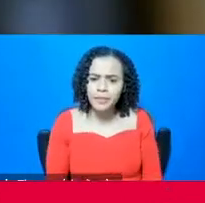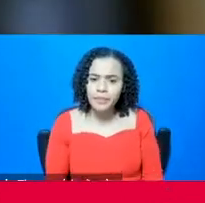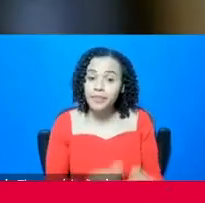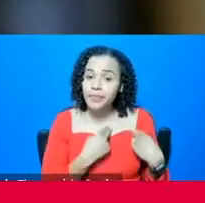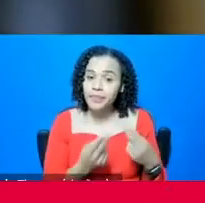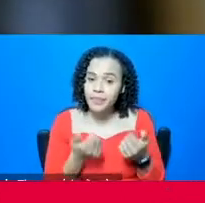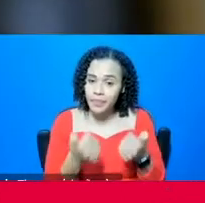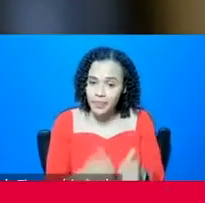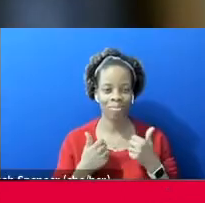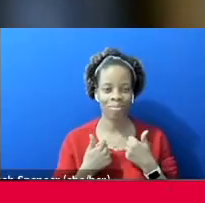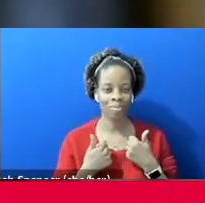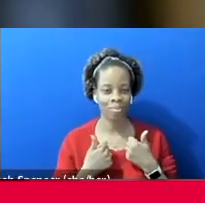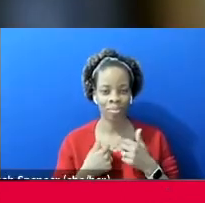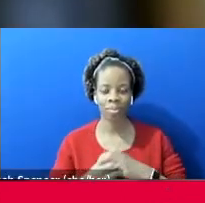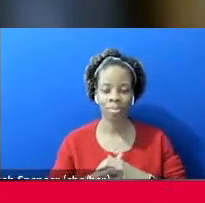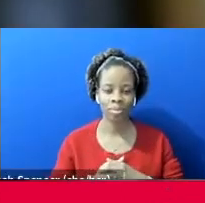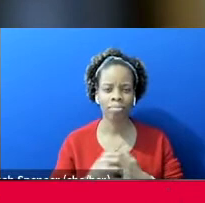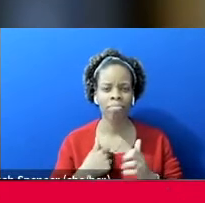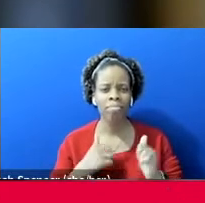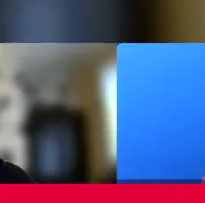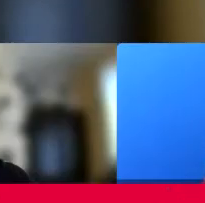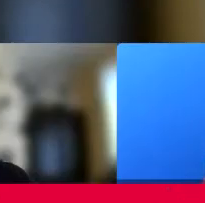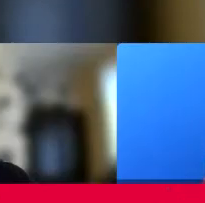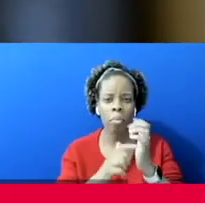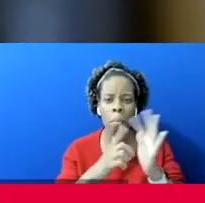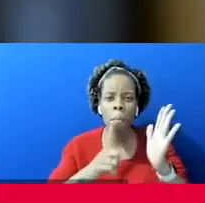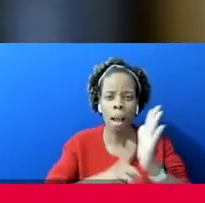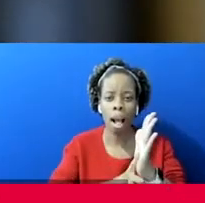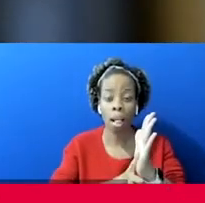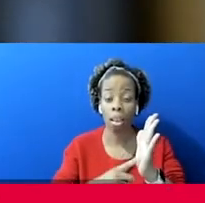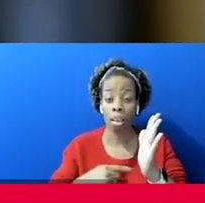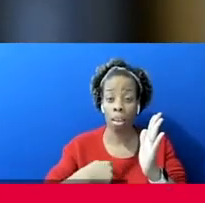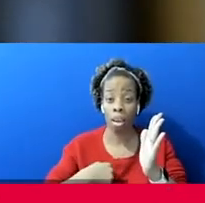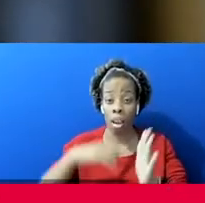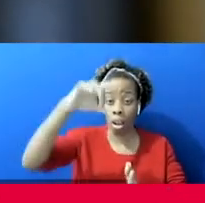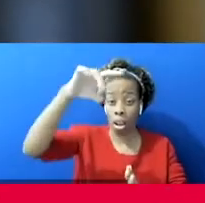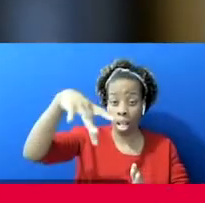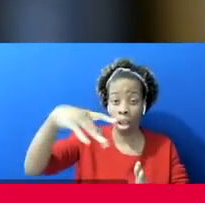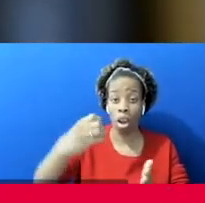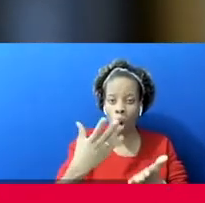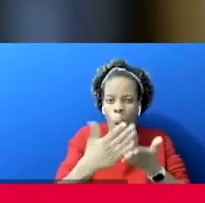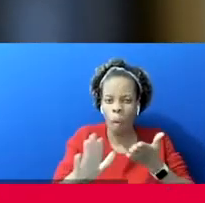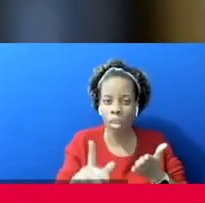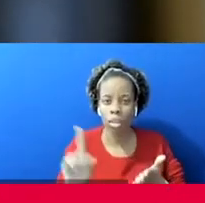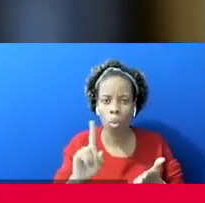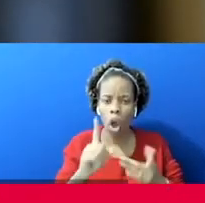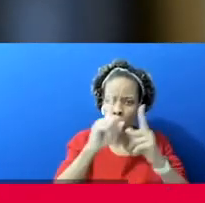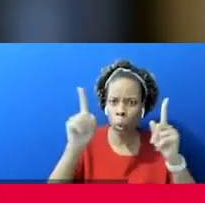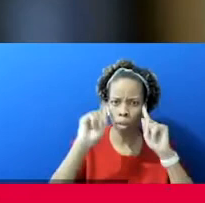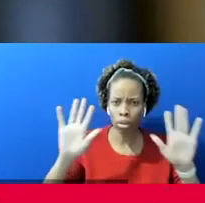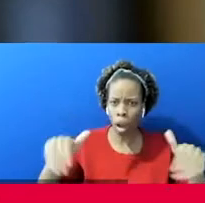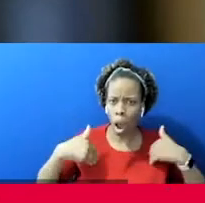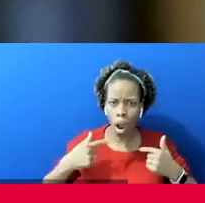Excellent on point from Mel. And like, I like to just poke the really obvious thing when universities say that they can't be political, or they shouldn't